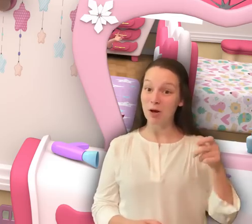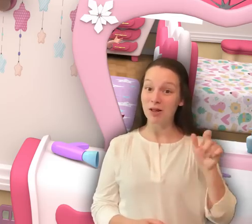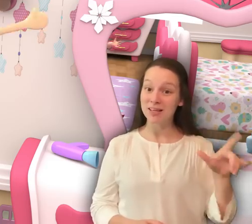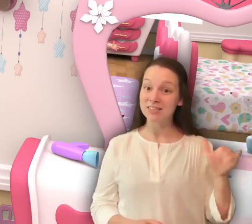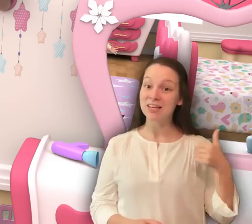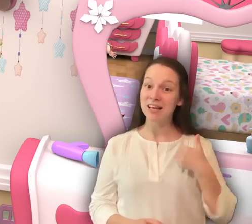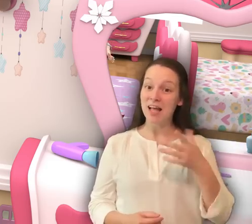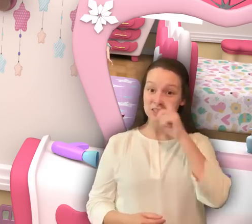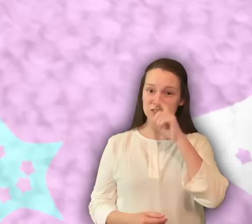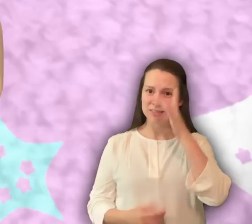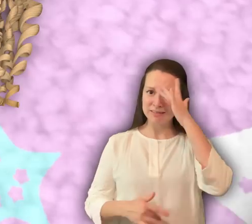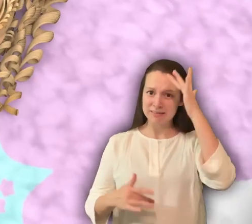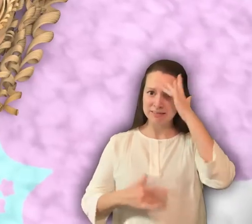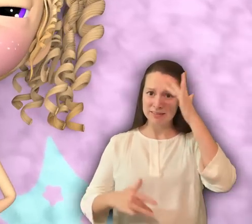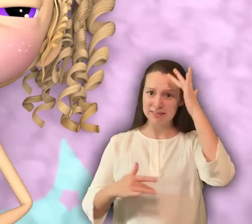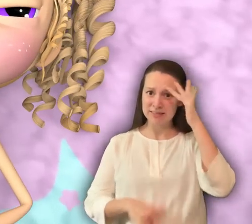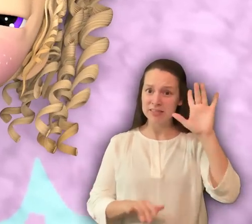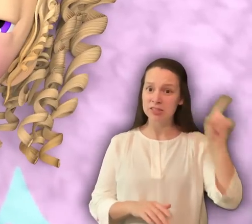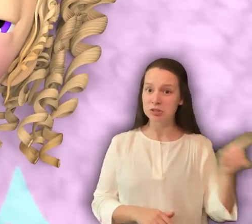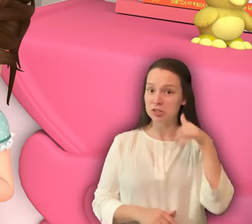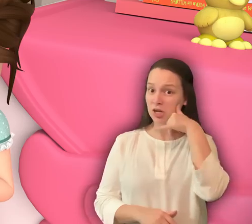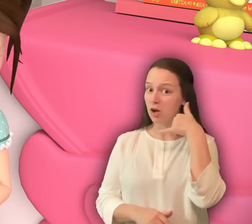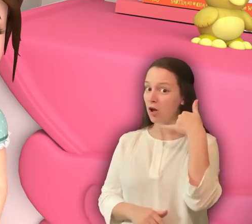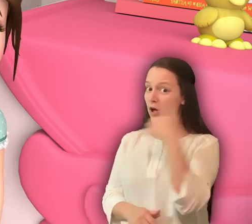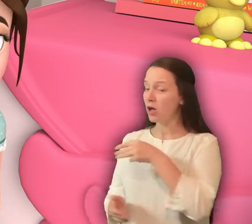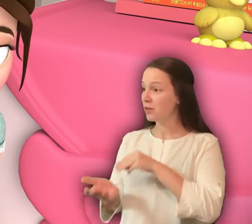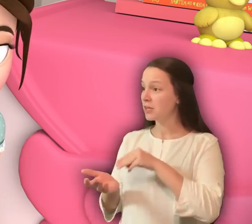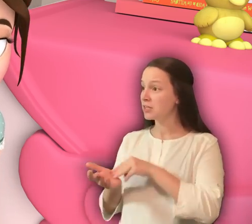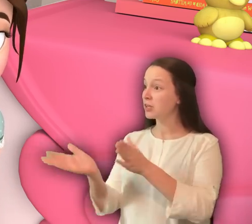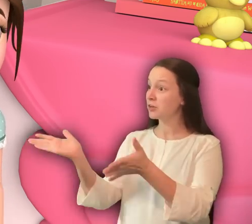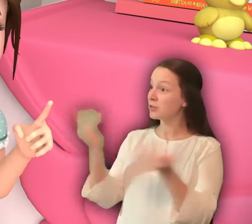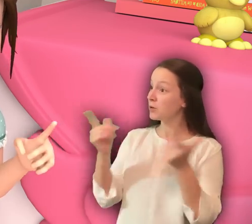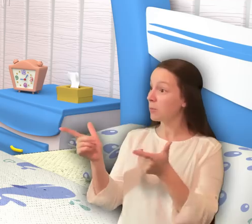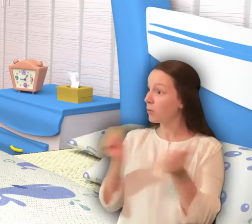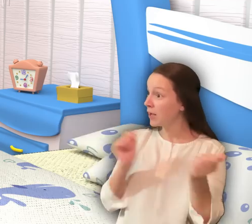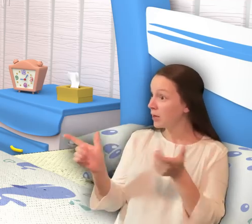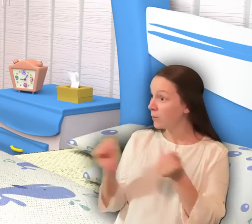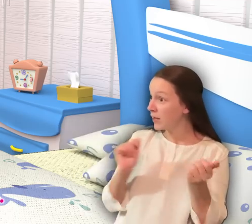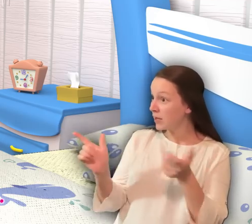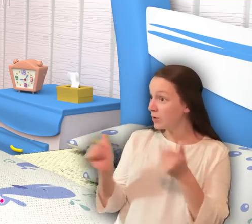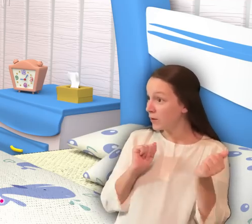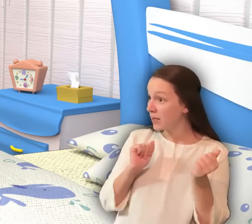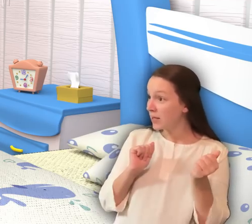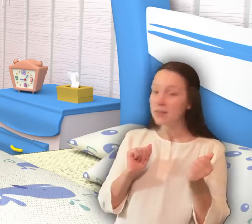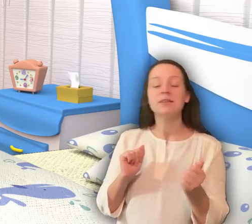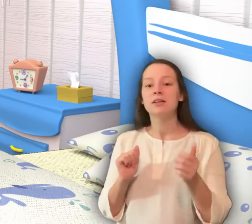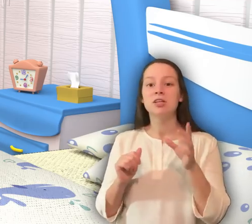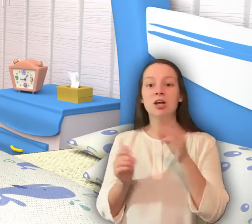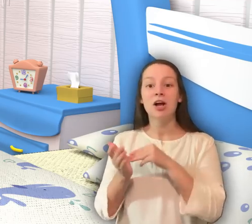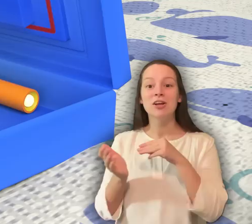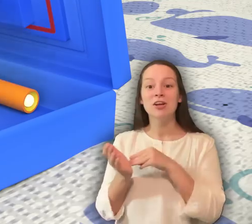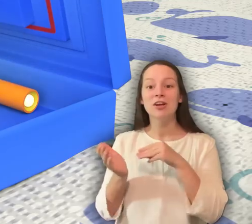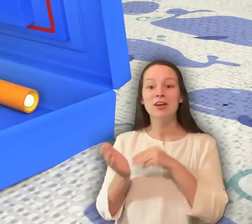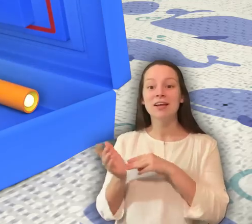y had a dolly who was sick sick sick so she called for the doctor to come quick quick quick